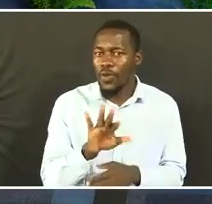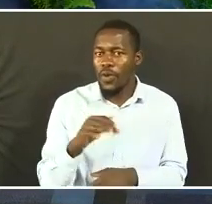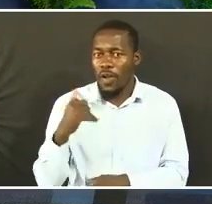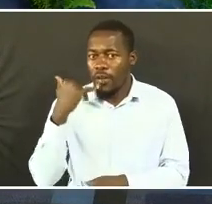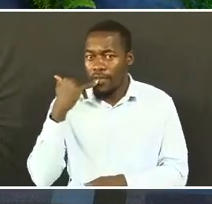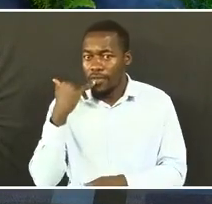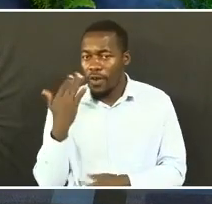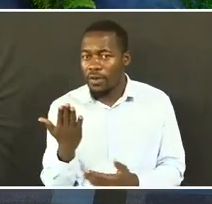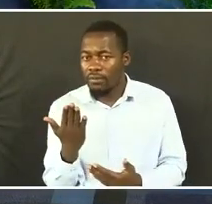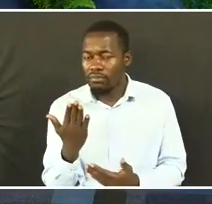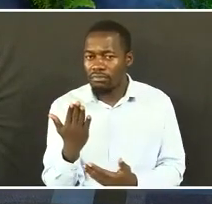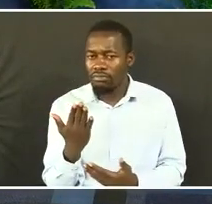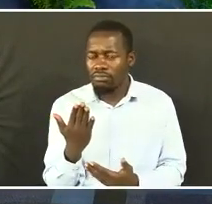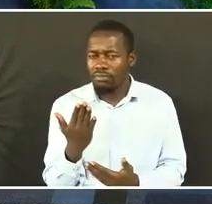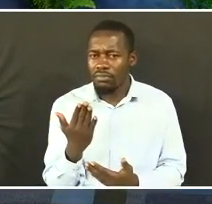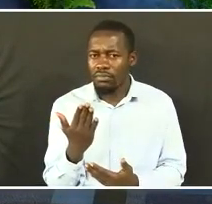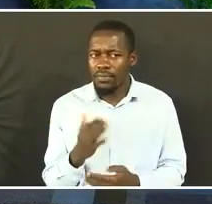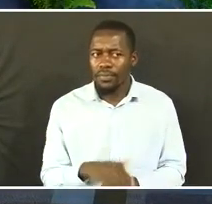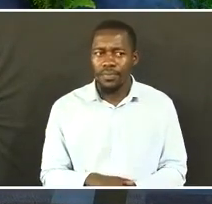Nay, foolish phone.